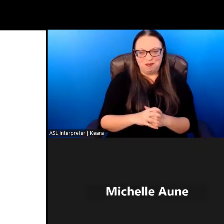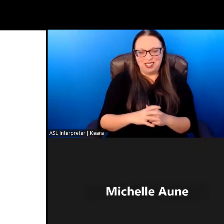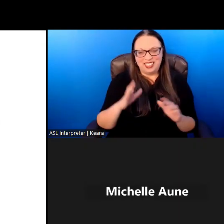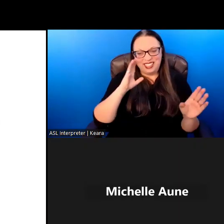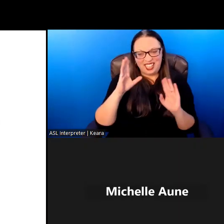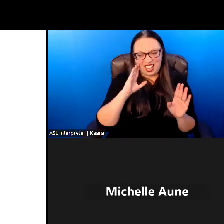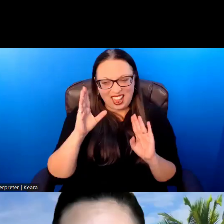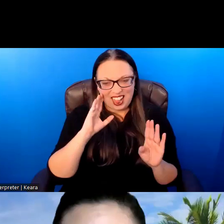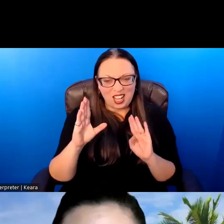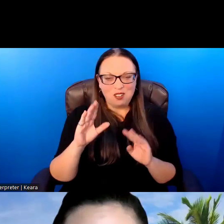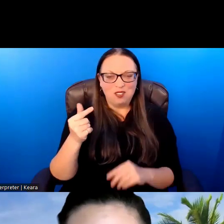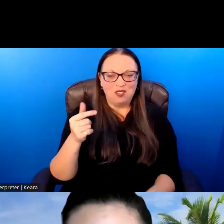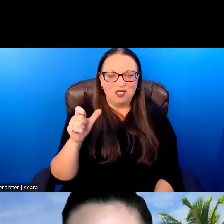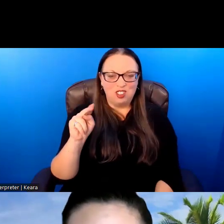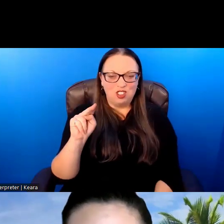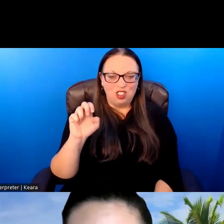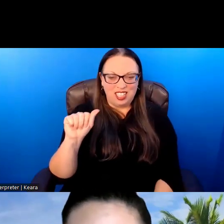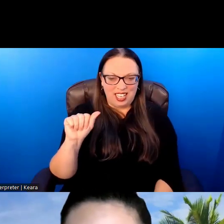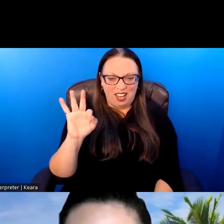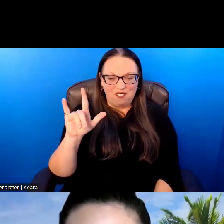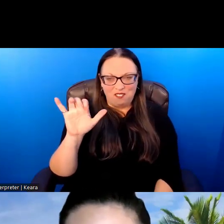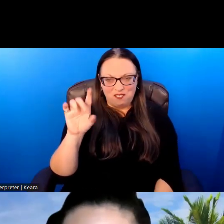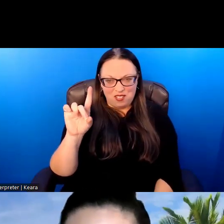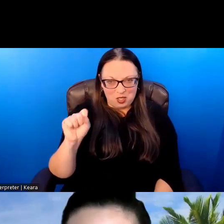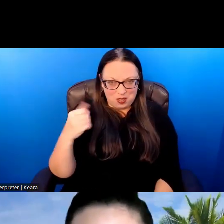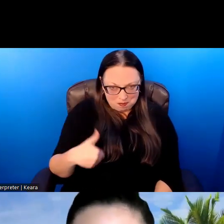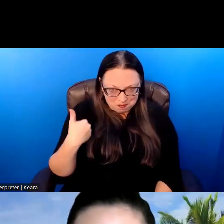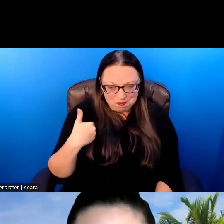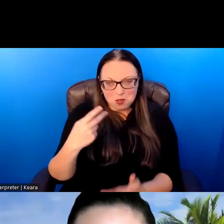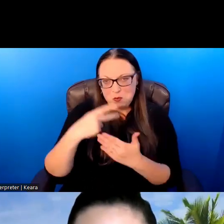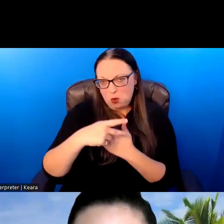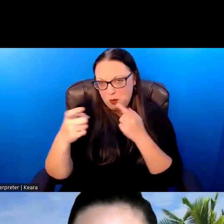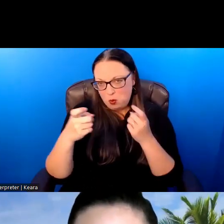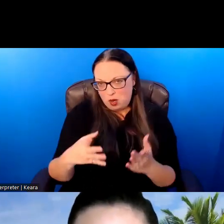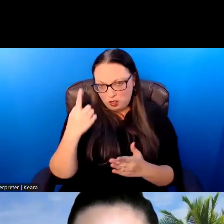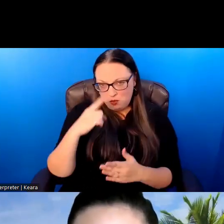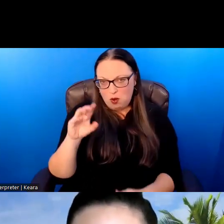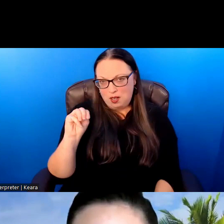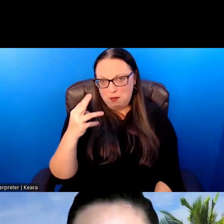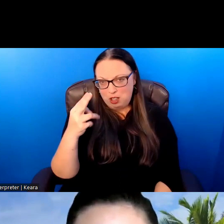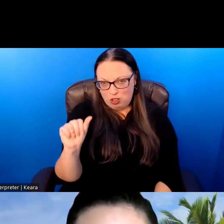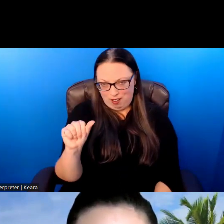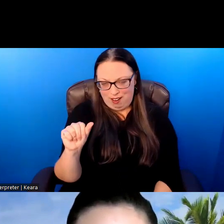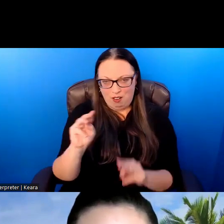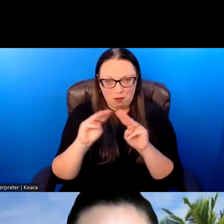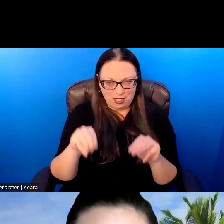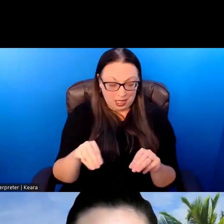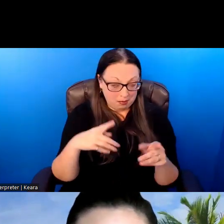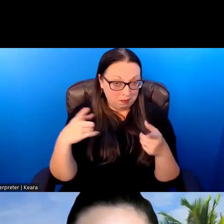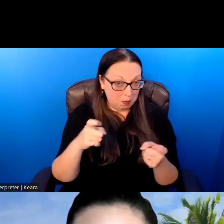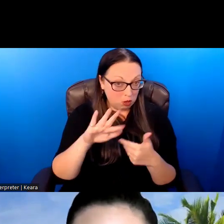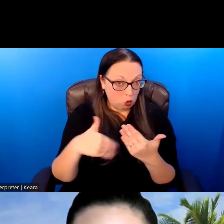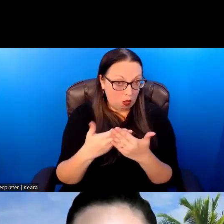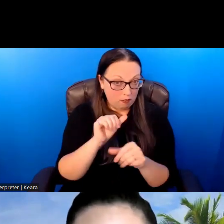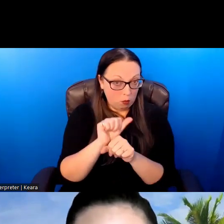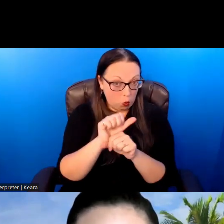Hi, my name is Janae Fields. I am the Program Director for Mental Health America of Montana. I manage all of our